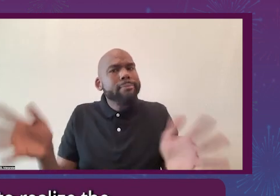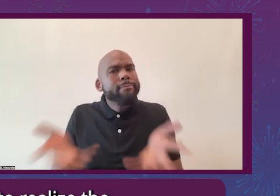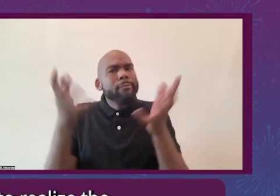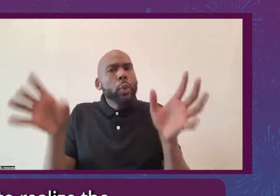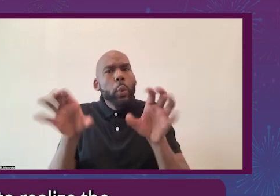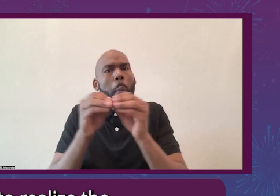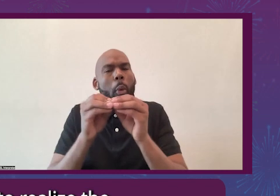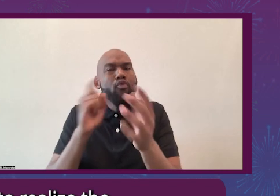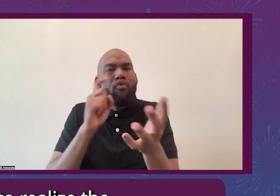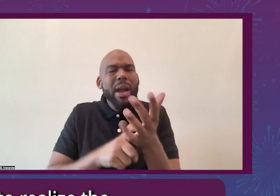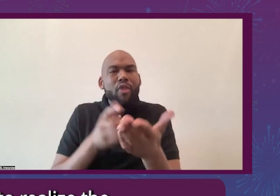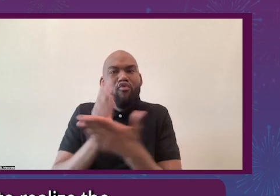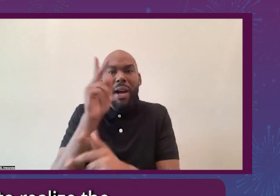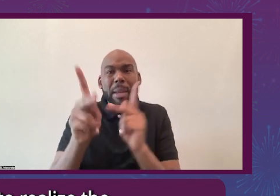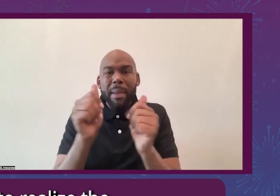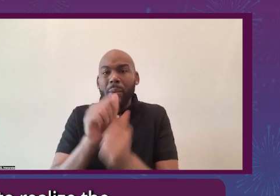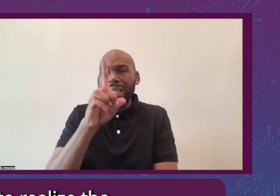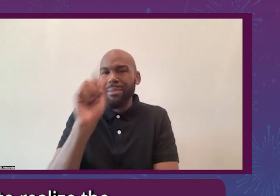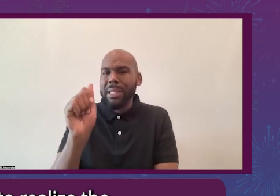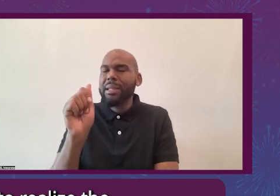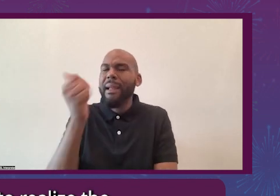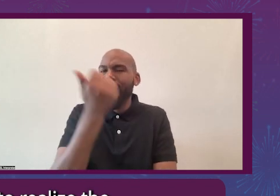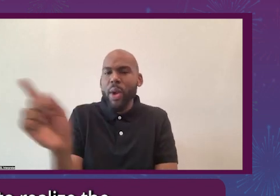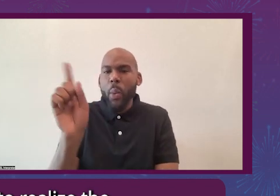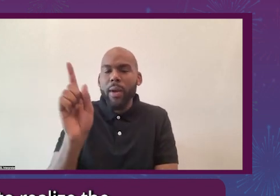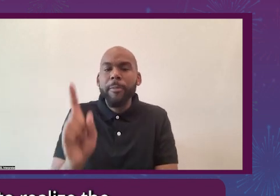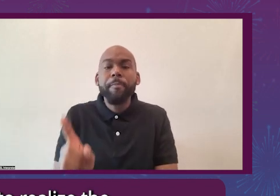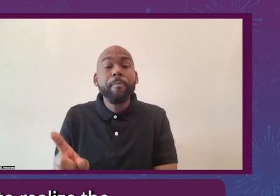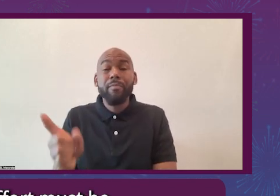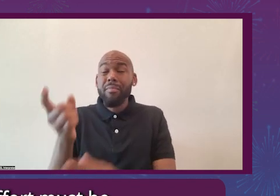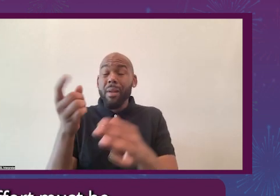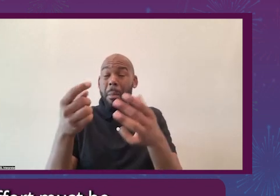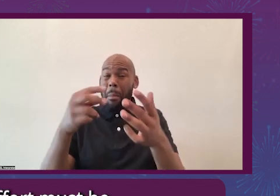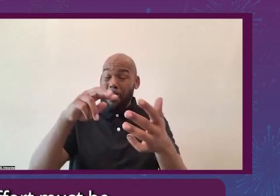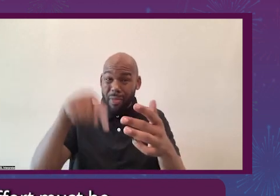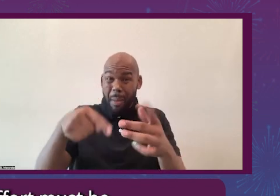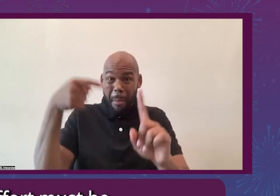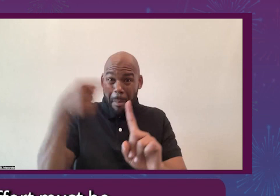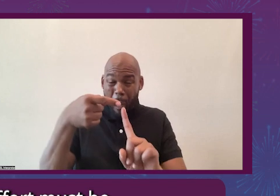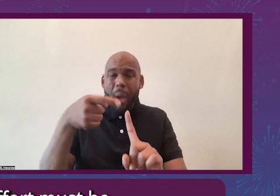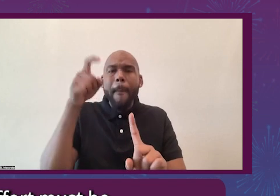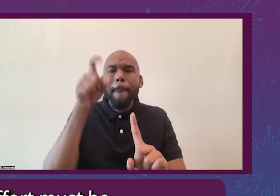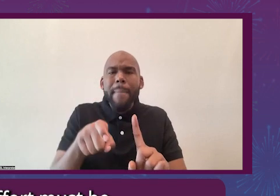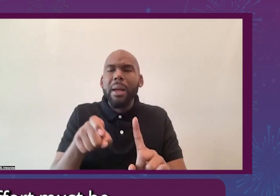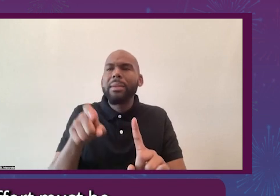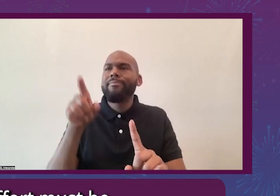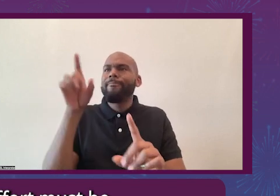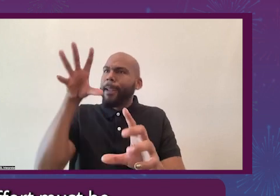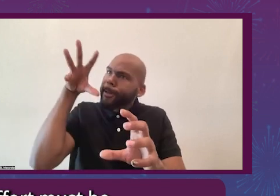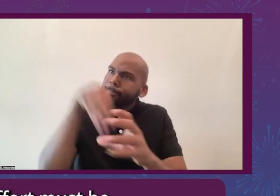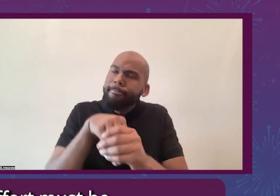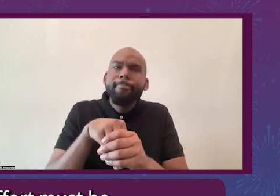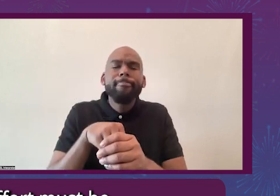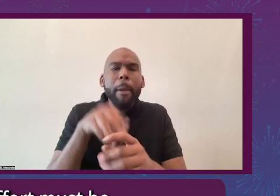collectively do more to realize the rights of persons with disabilities everywhere. The cornerstone of this vital effort must be